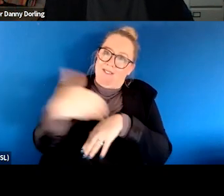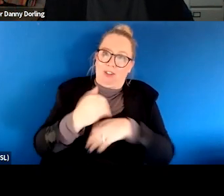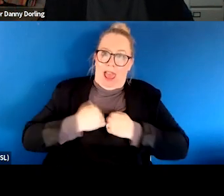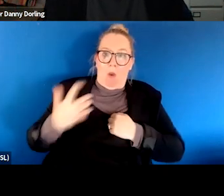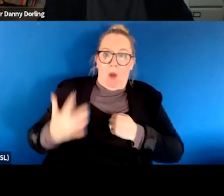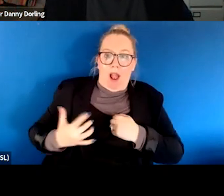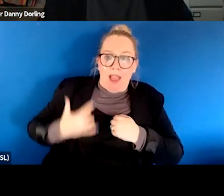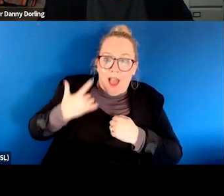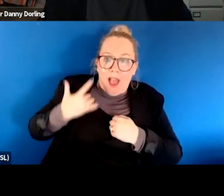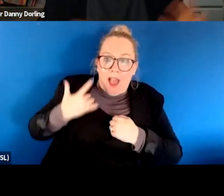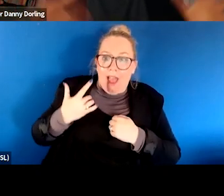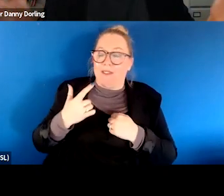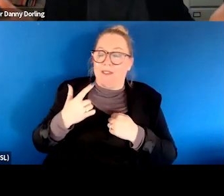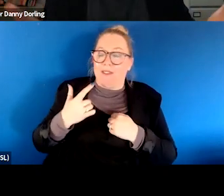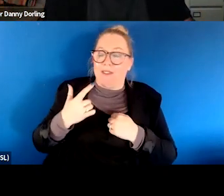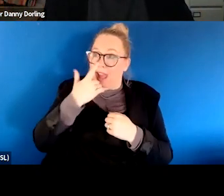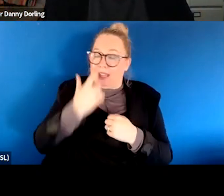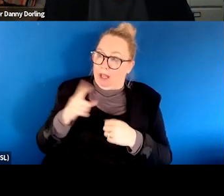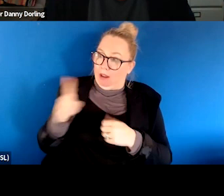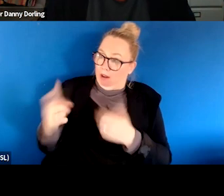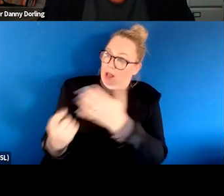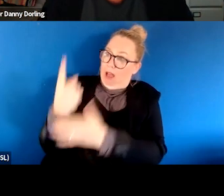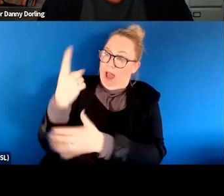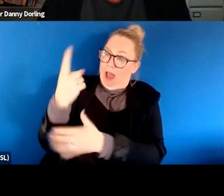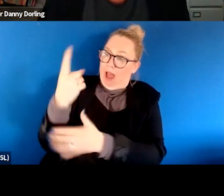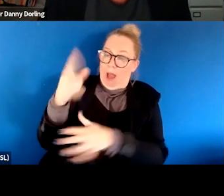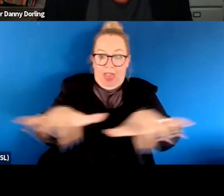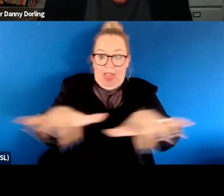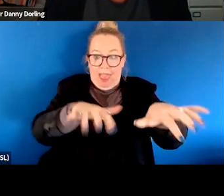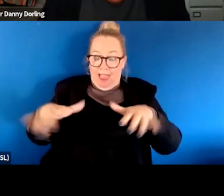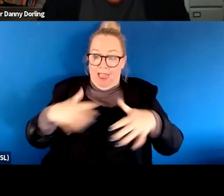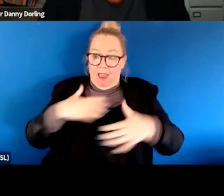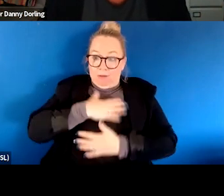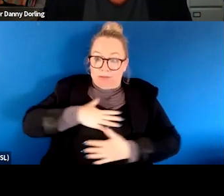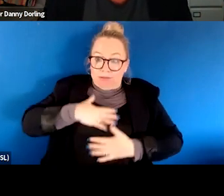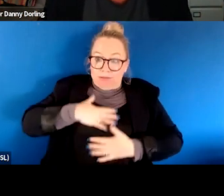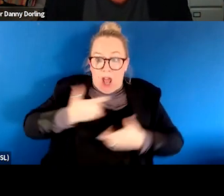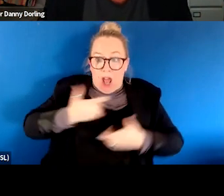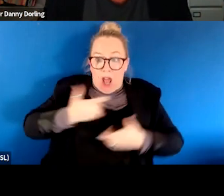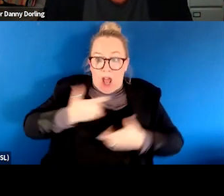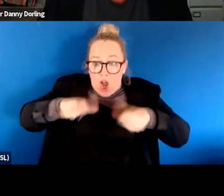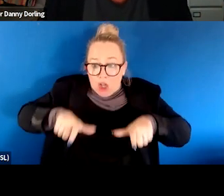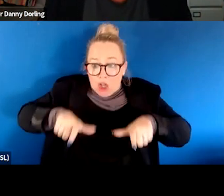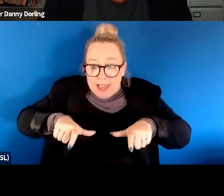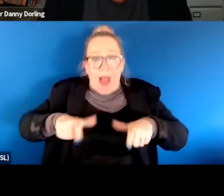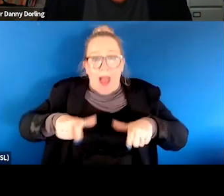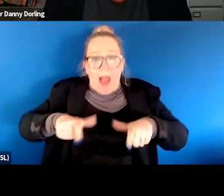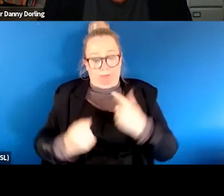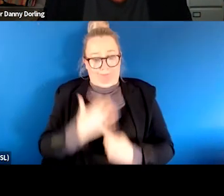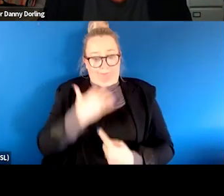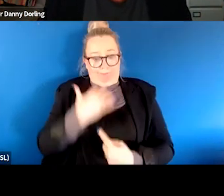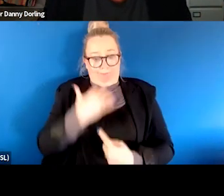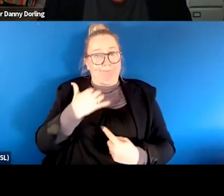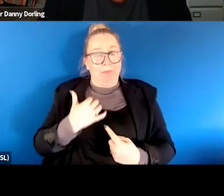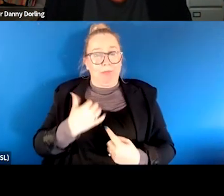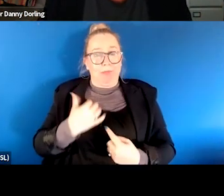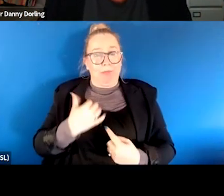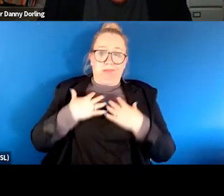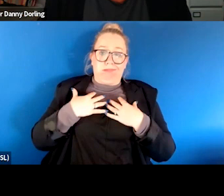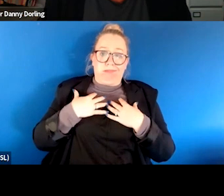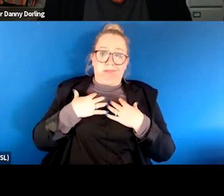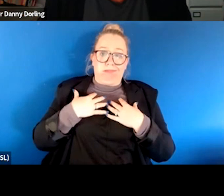be traumatized by the event. And of course, by things like the lockdowns and the ending of normal society that occurred in so